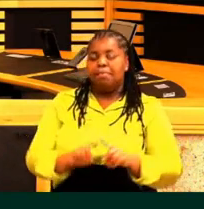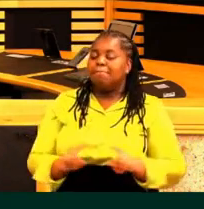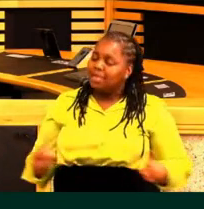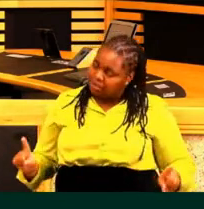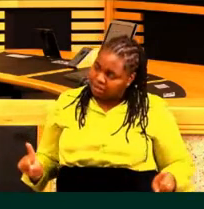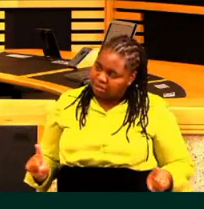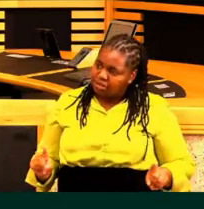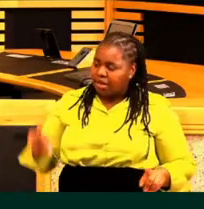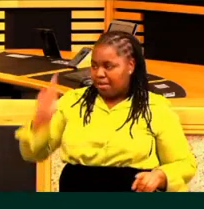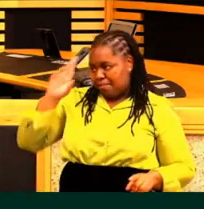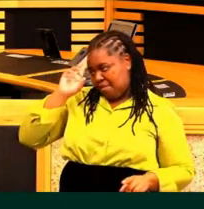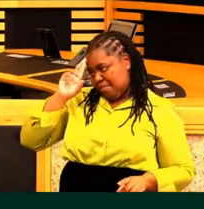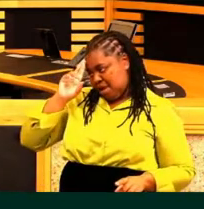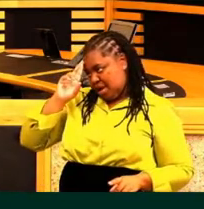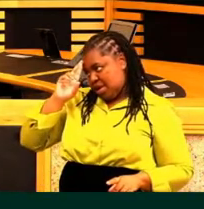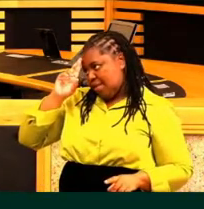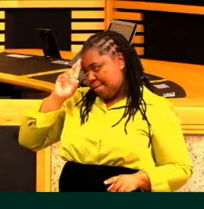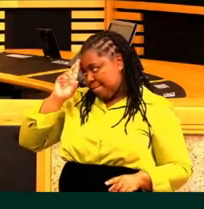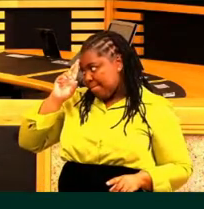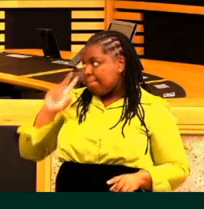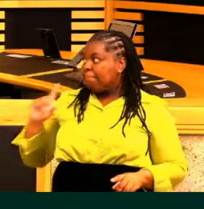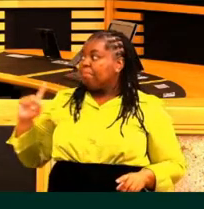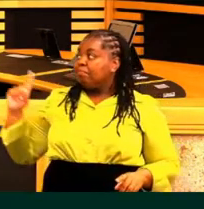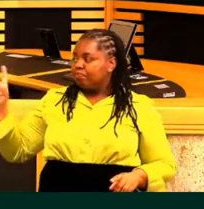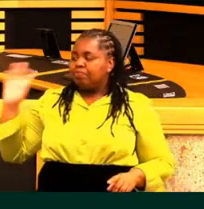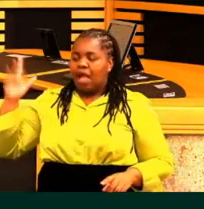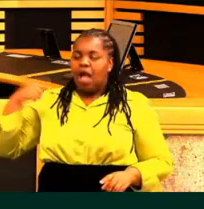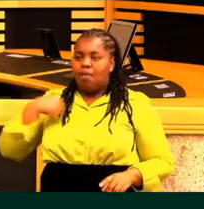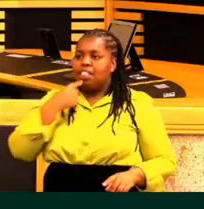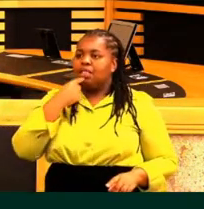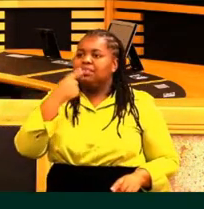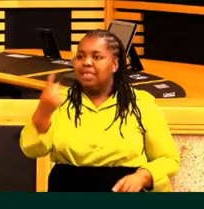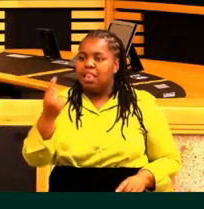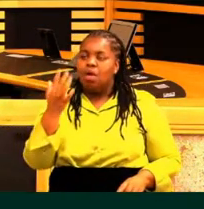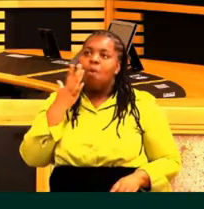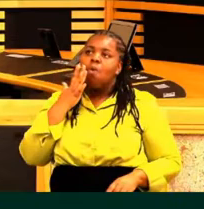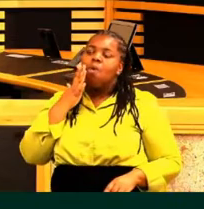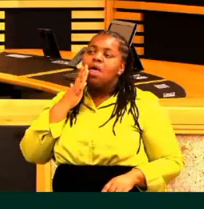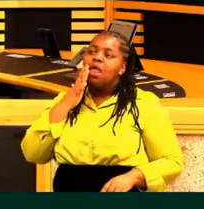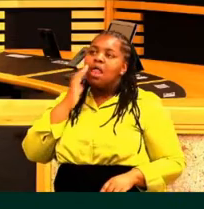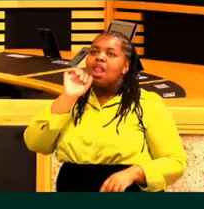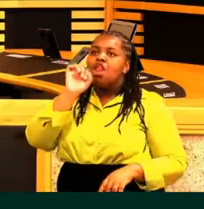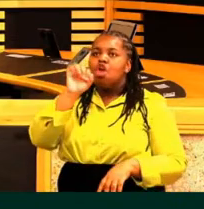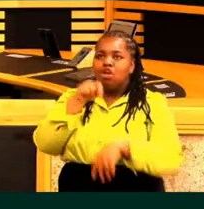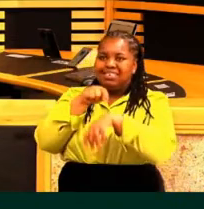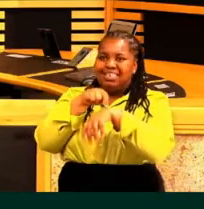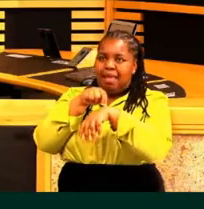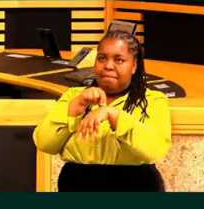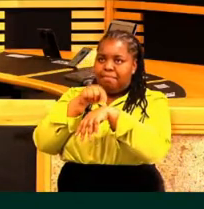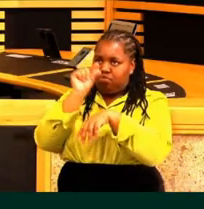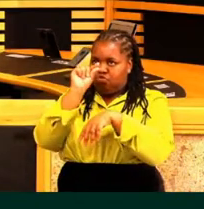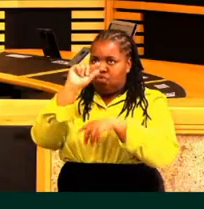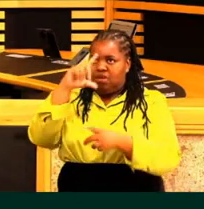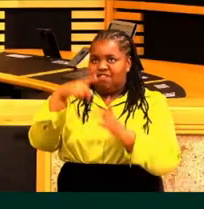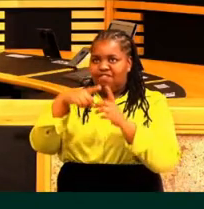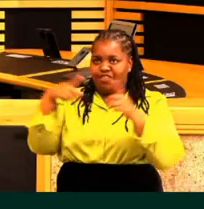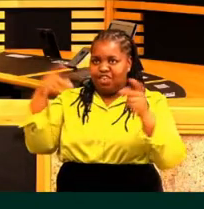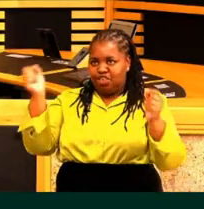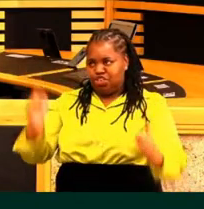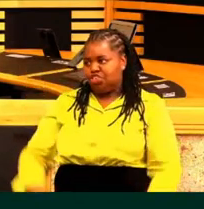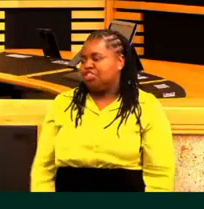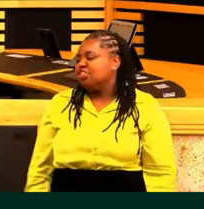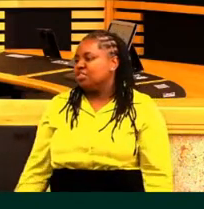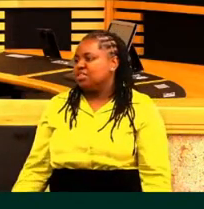the presiding officer I will indicate when honorable members needs to wrap in time